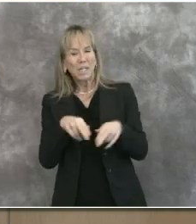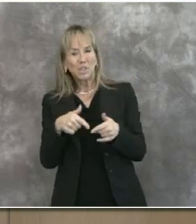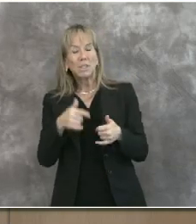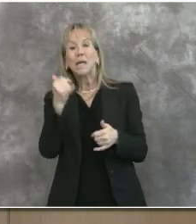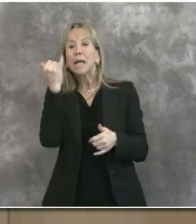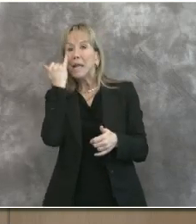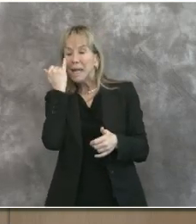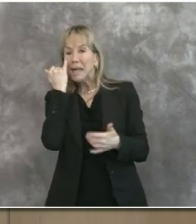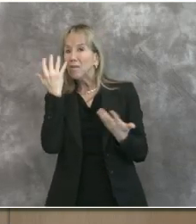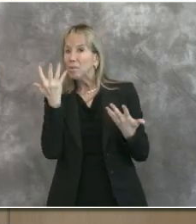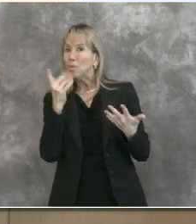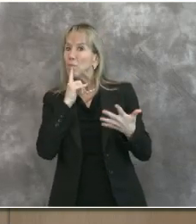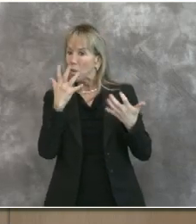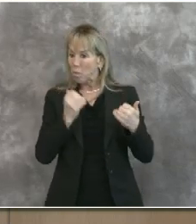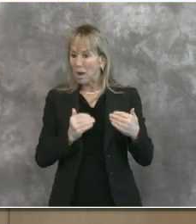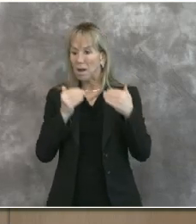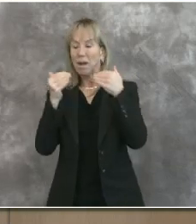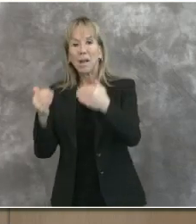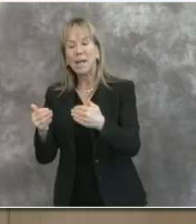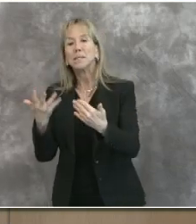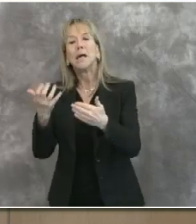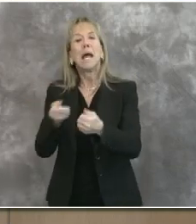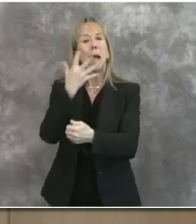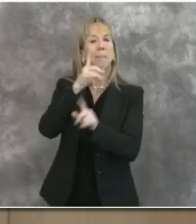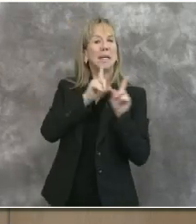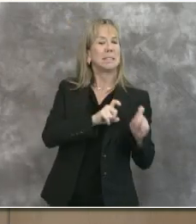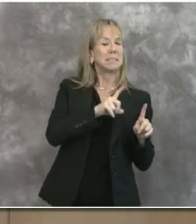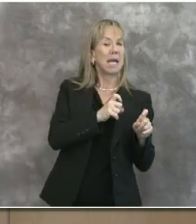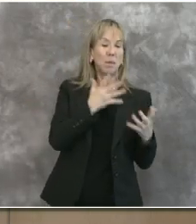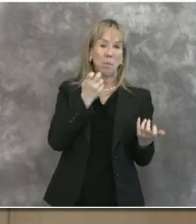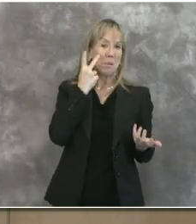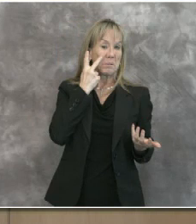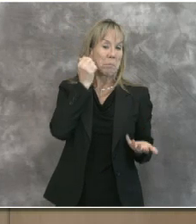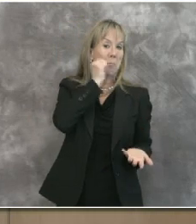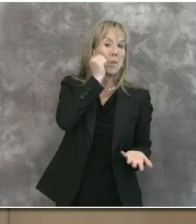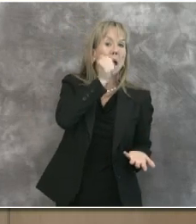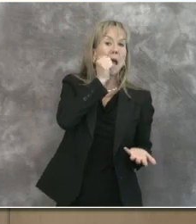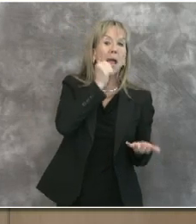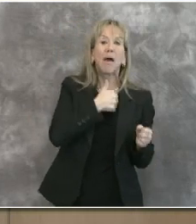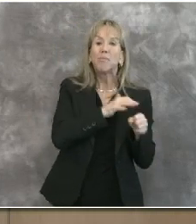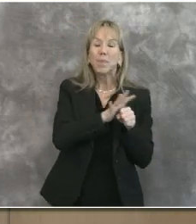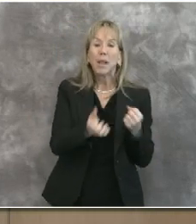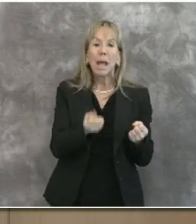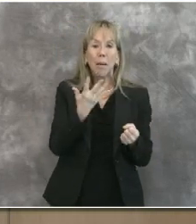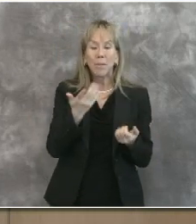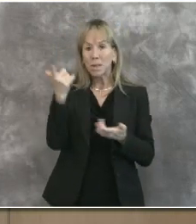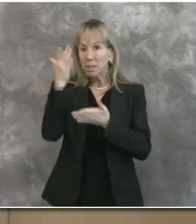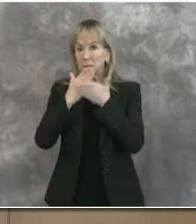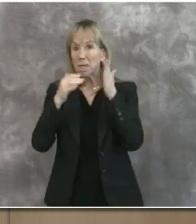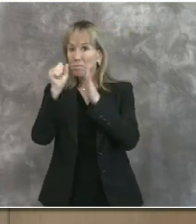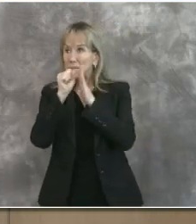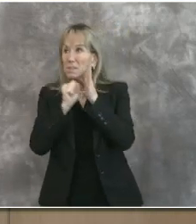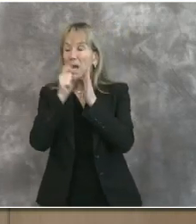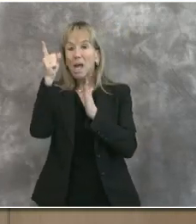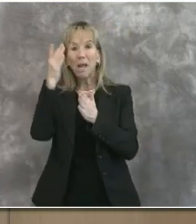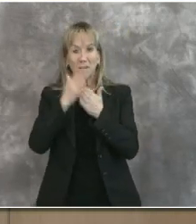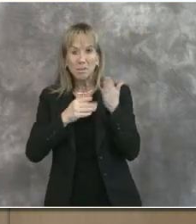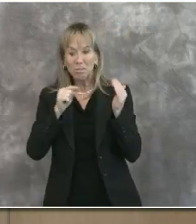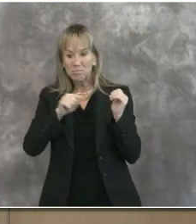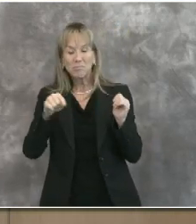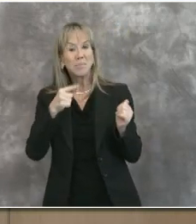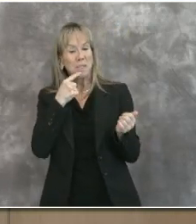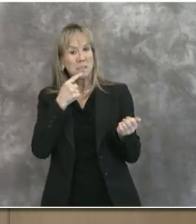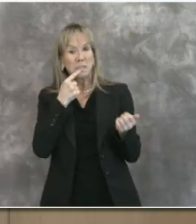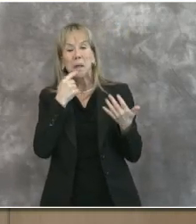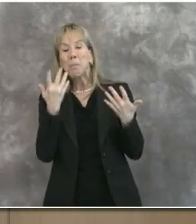order to move to the next phase. There have been some numbers mentioned by both state and federal officials, some referenced in the media as a number